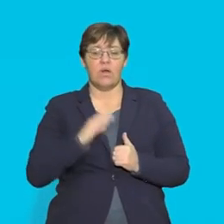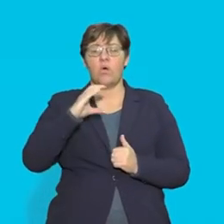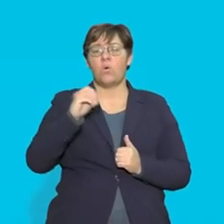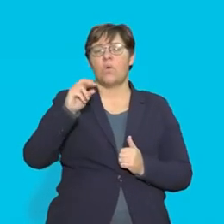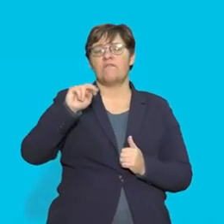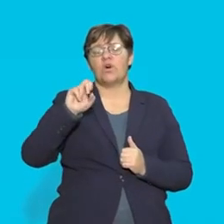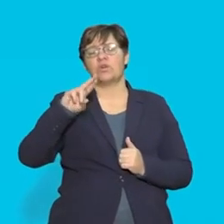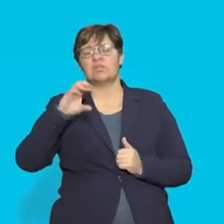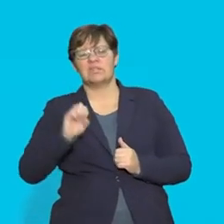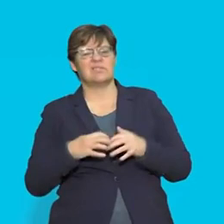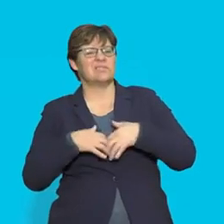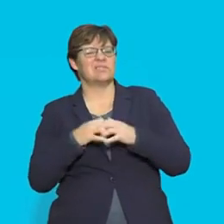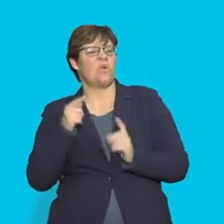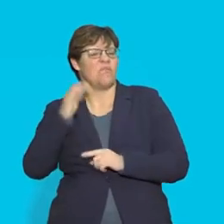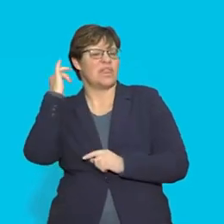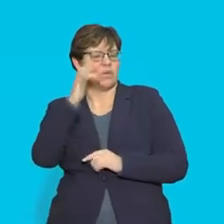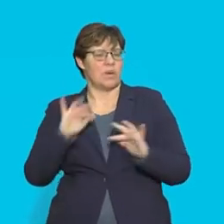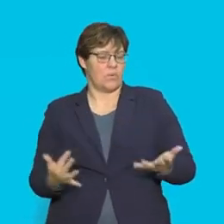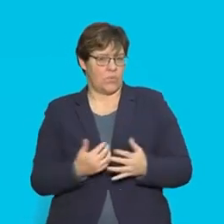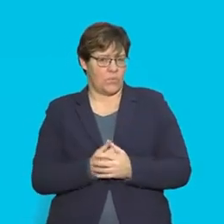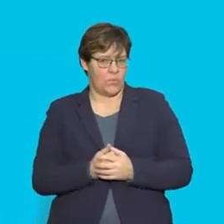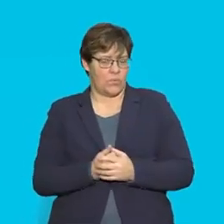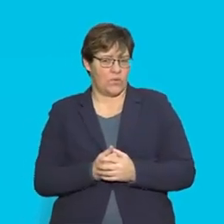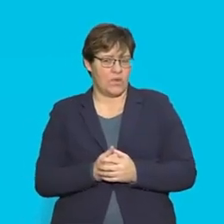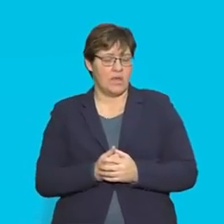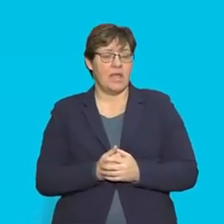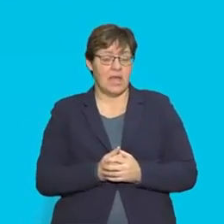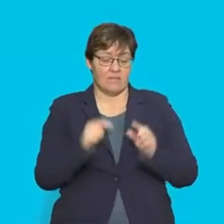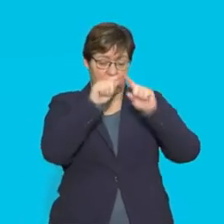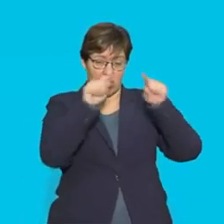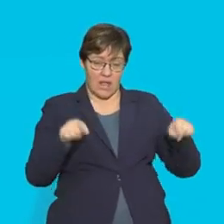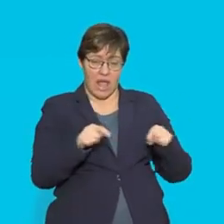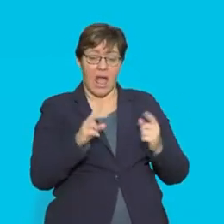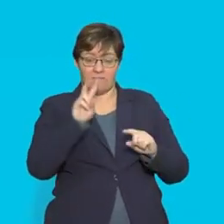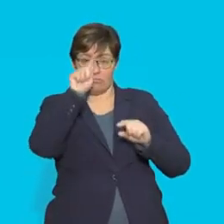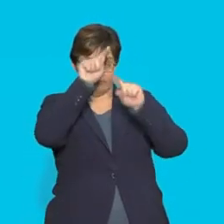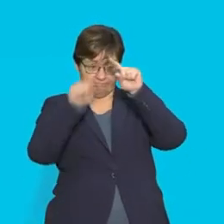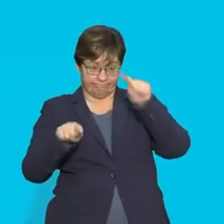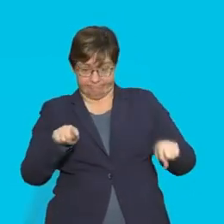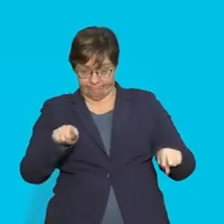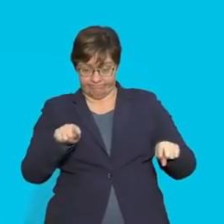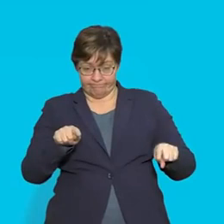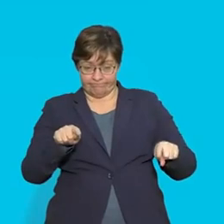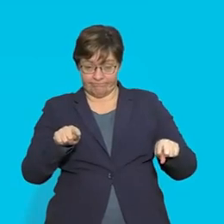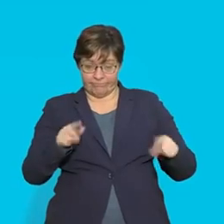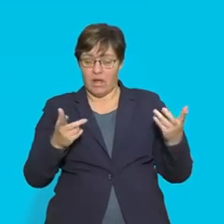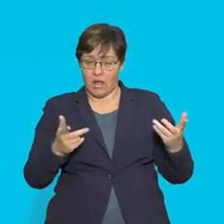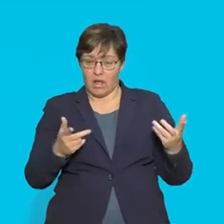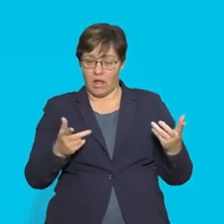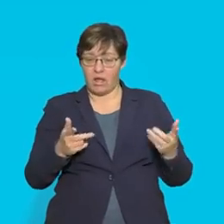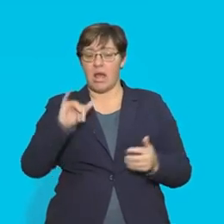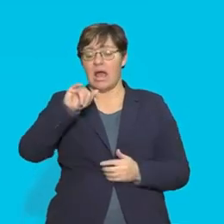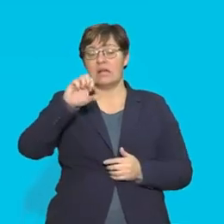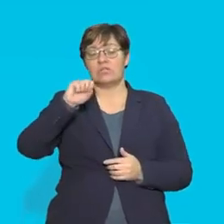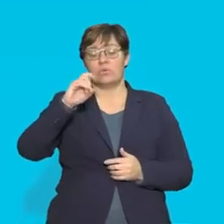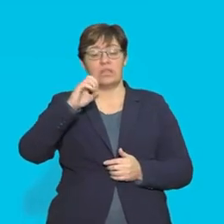a converse of this particular theorem? So I know that if my triangle has two equal sides, it's